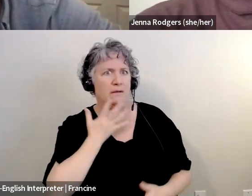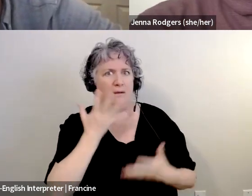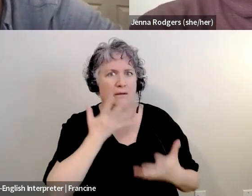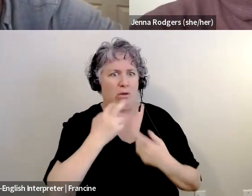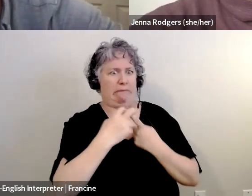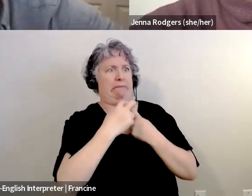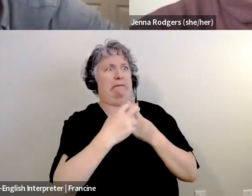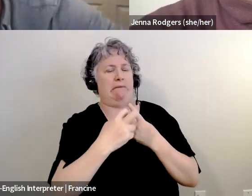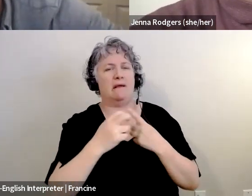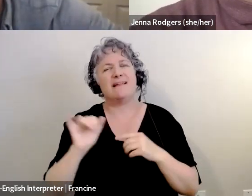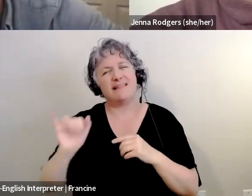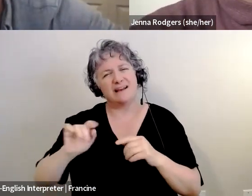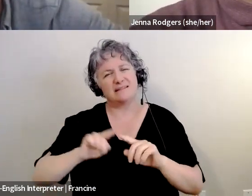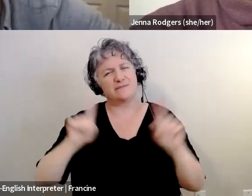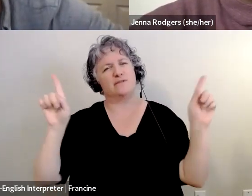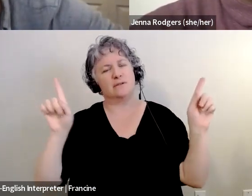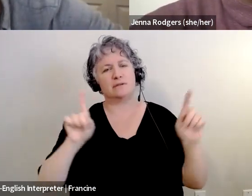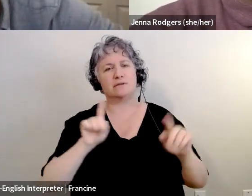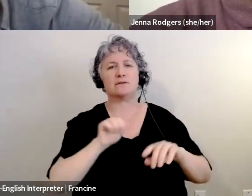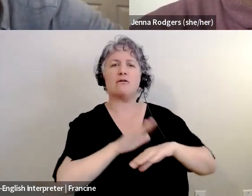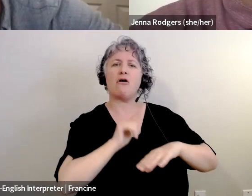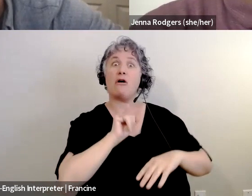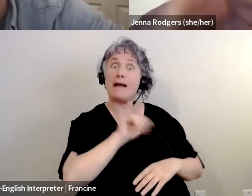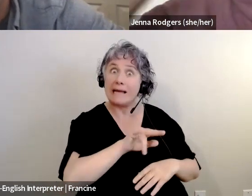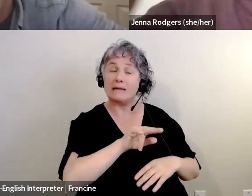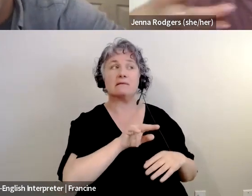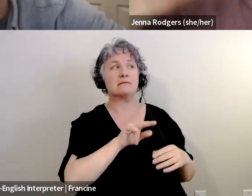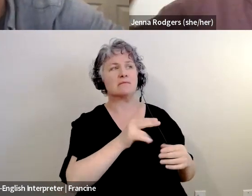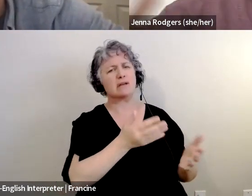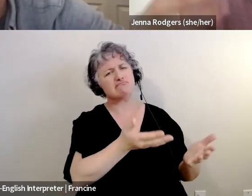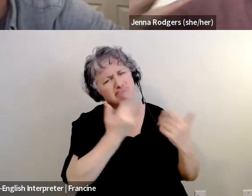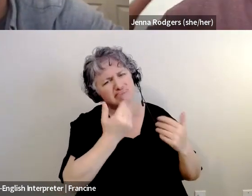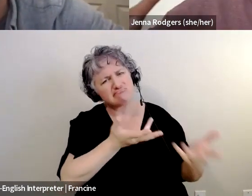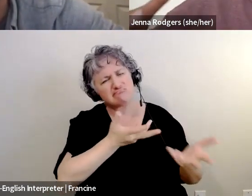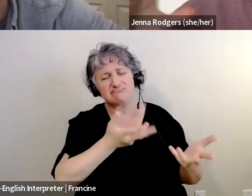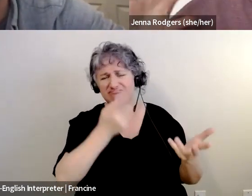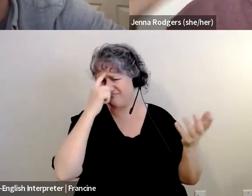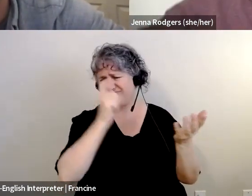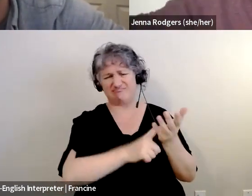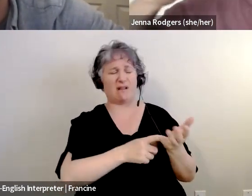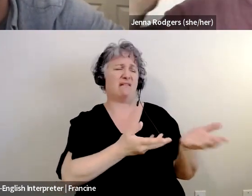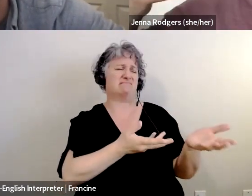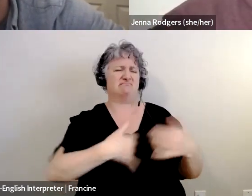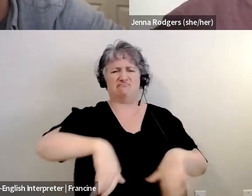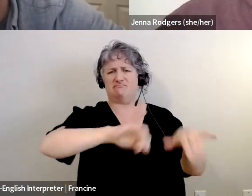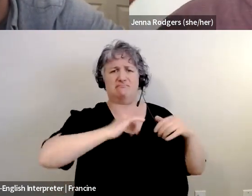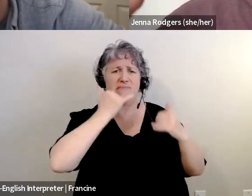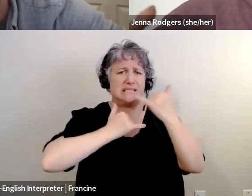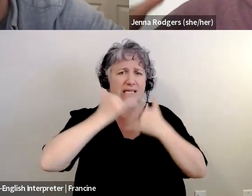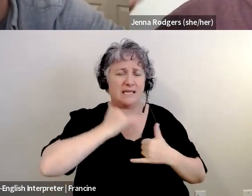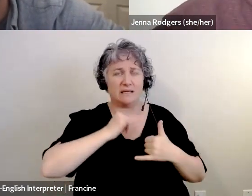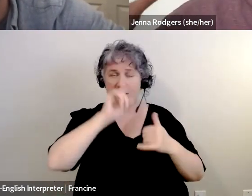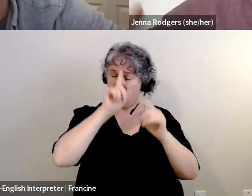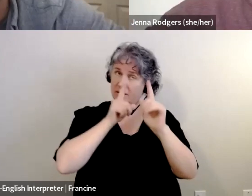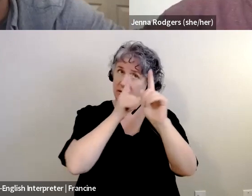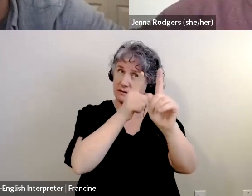caught. Whereas calling in is sort of acknowledging that we all make mistakes, and that if we're all committed to the principle of